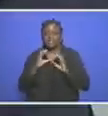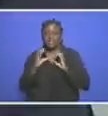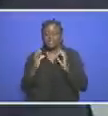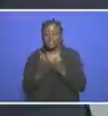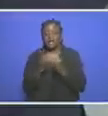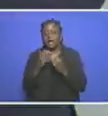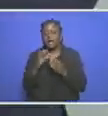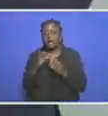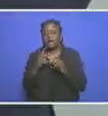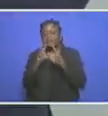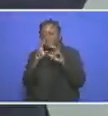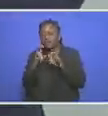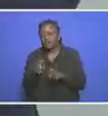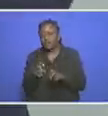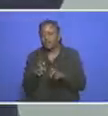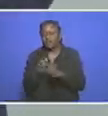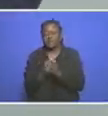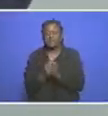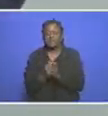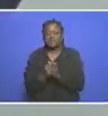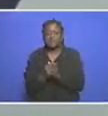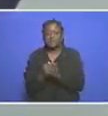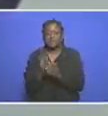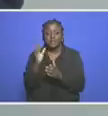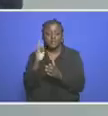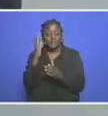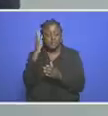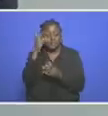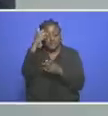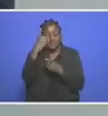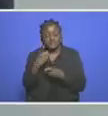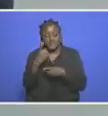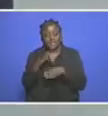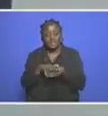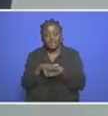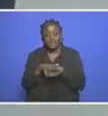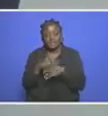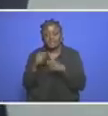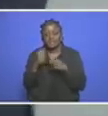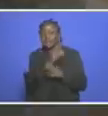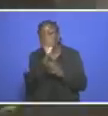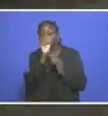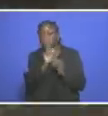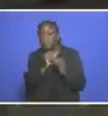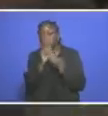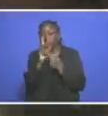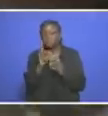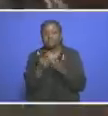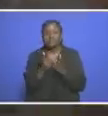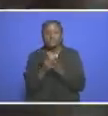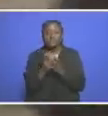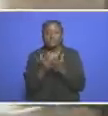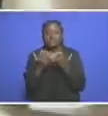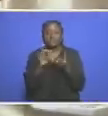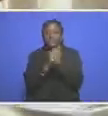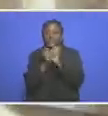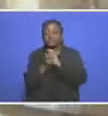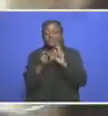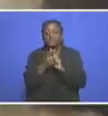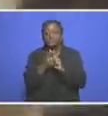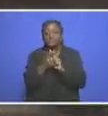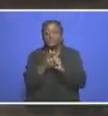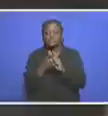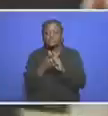decided upon when we would see where we are with the preliminary overview of the same. In the meantime, changes to the